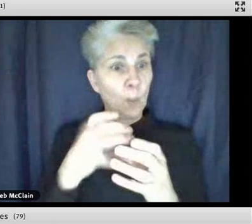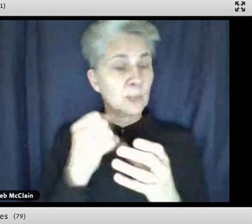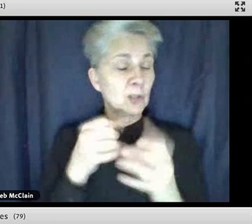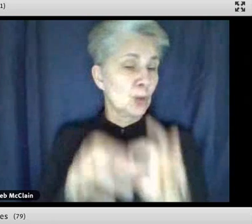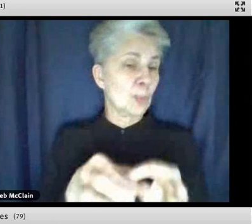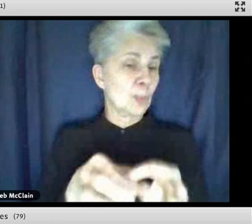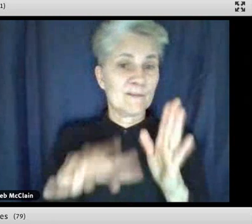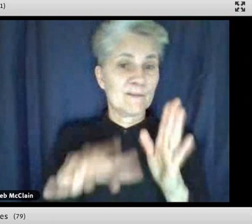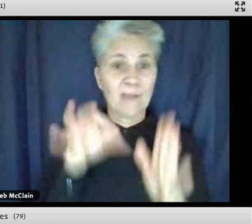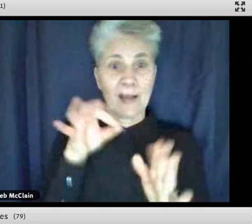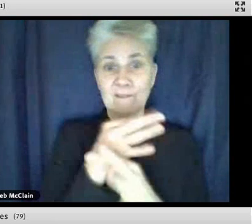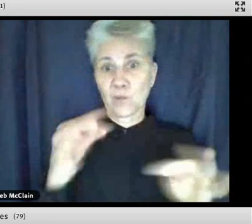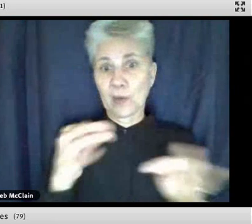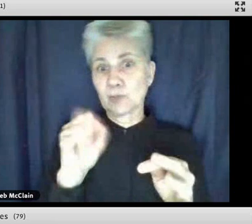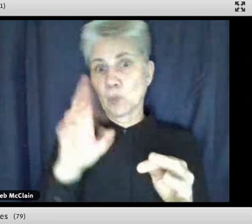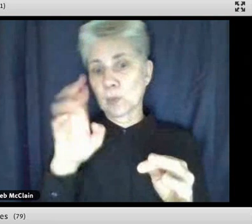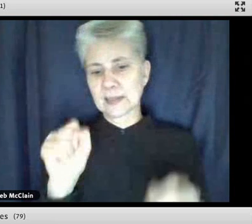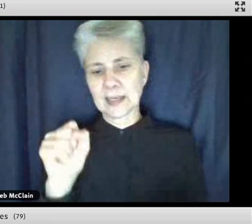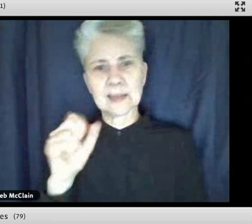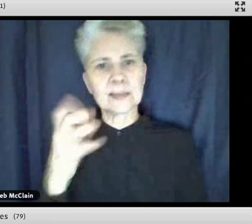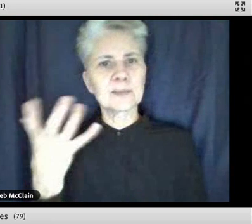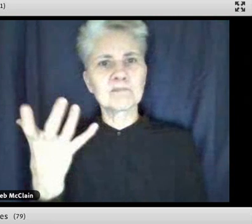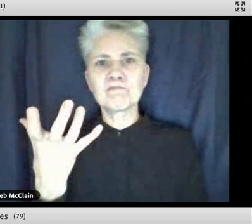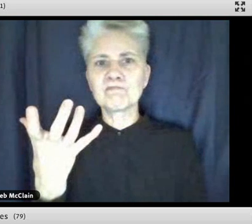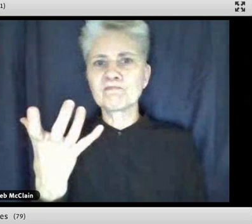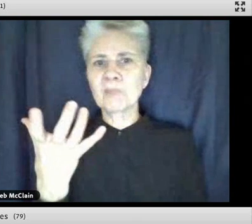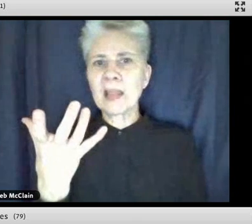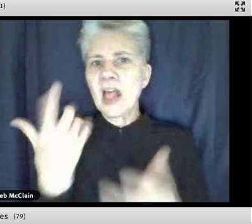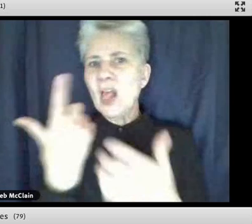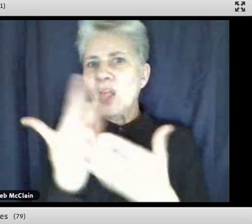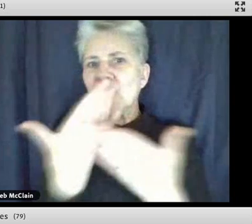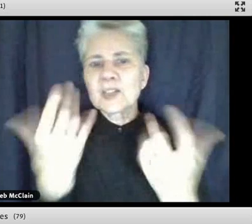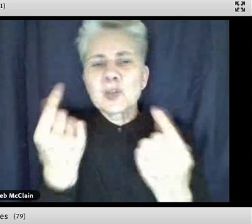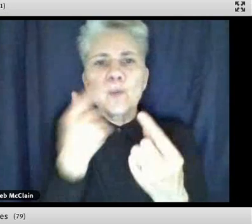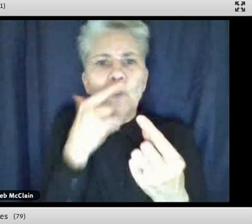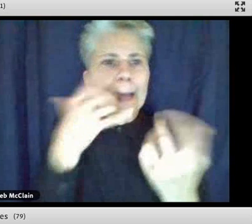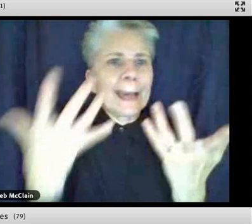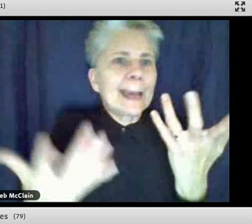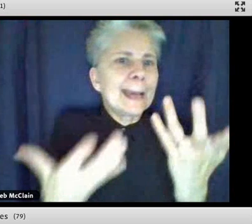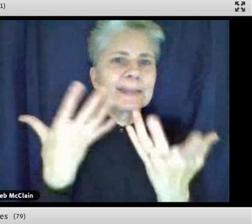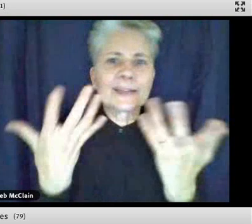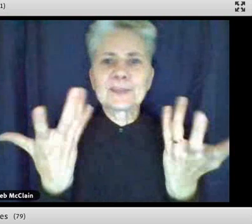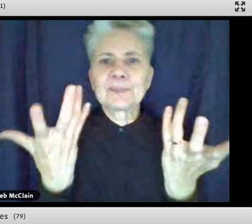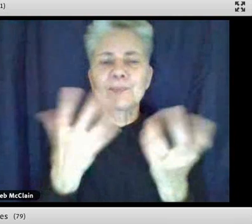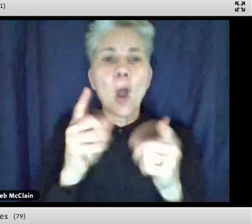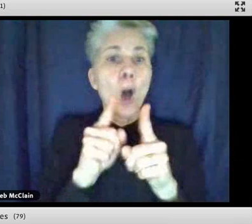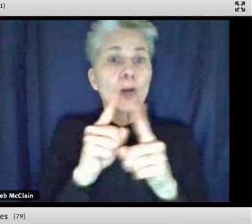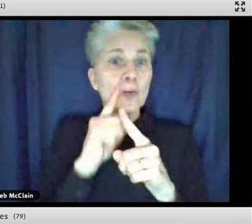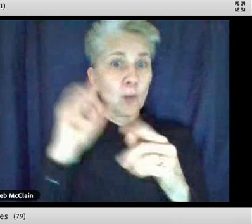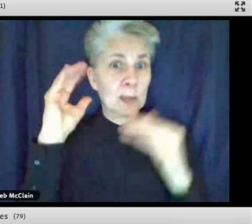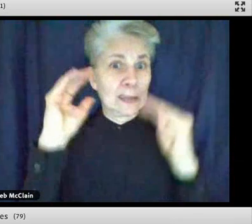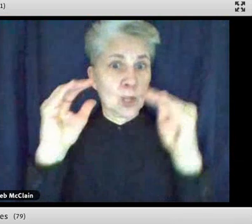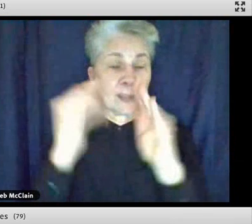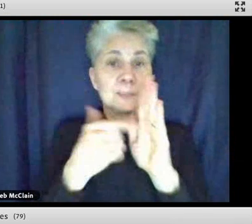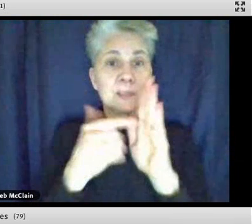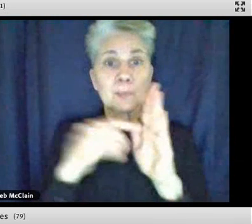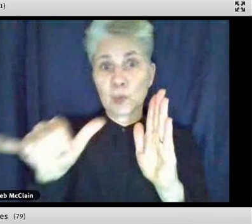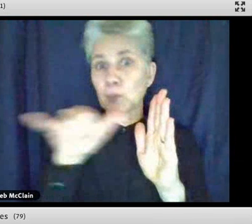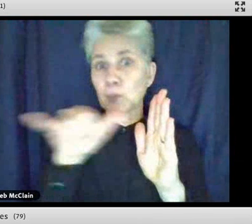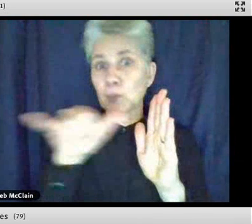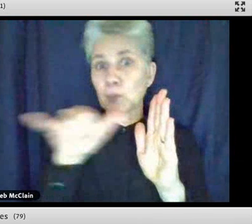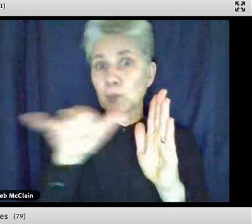free sources, things to do for kids, also for adults sometimes too.